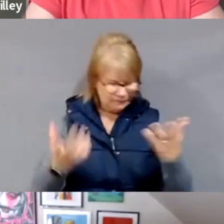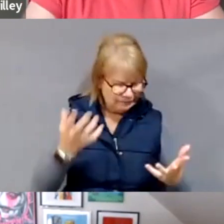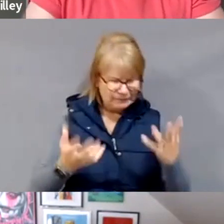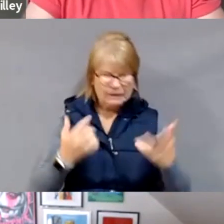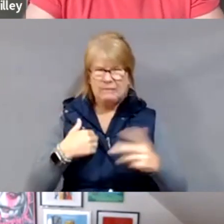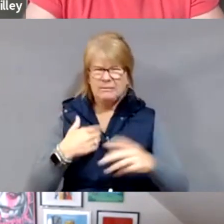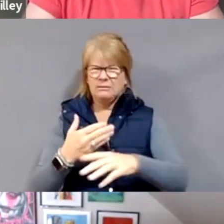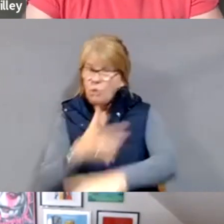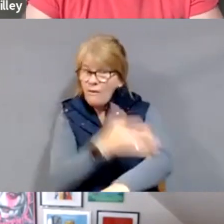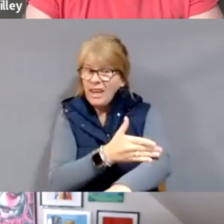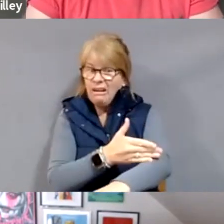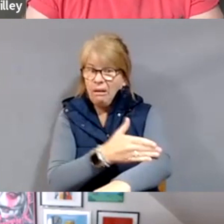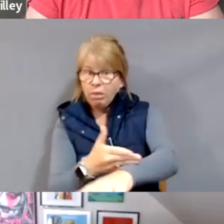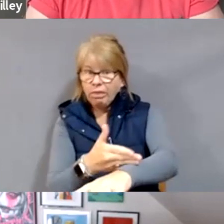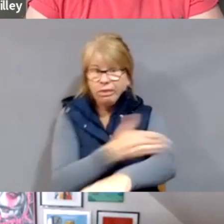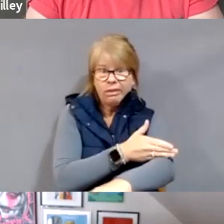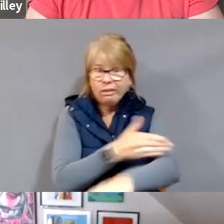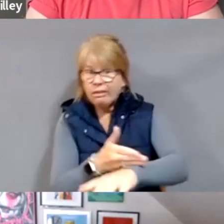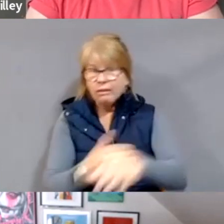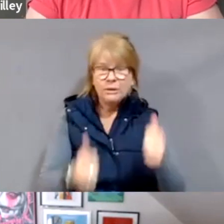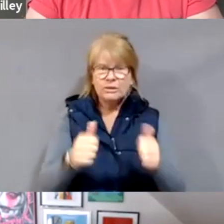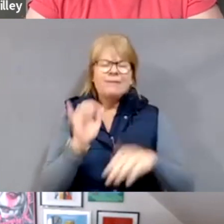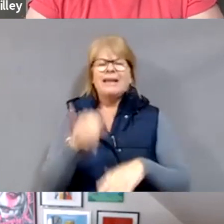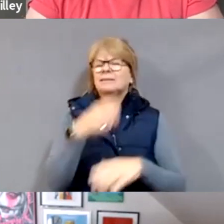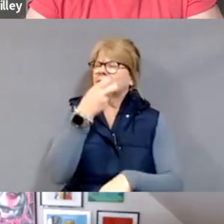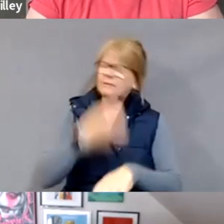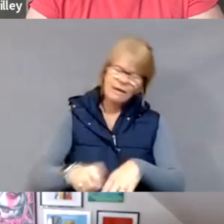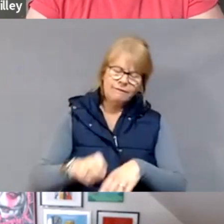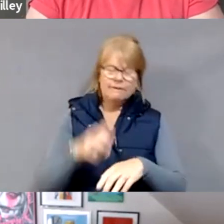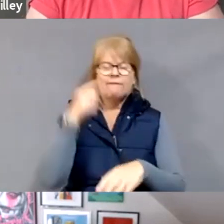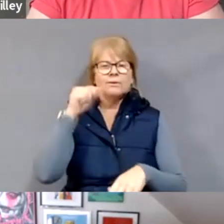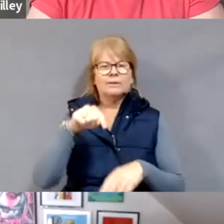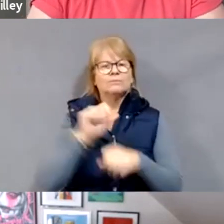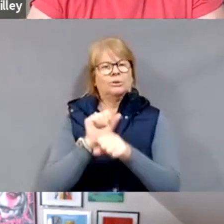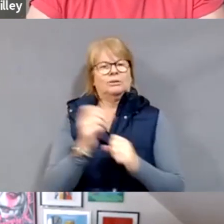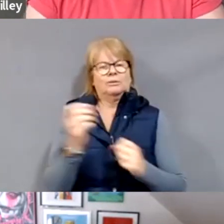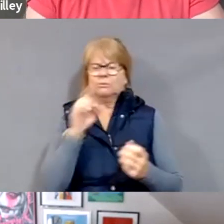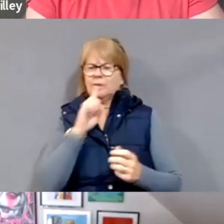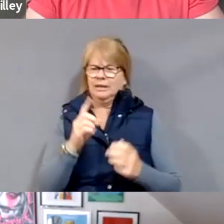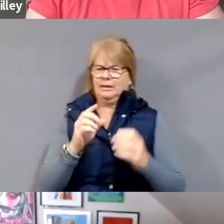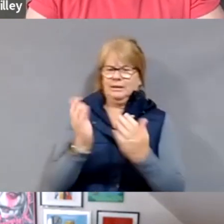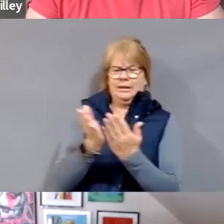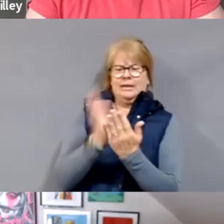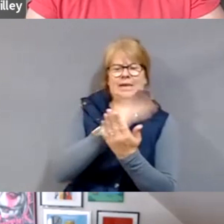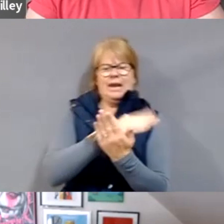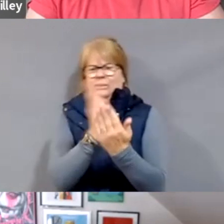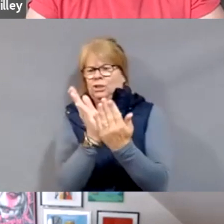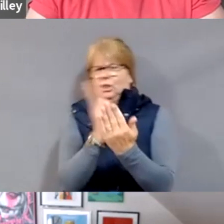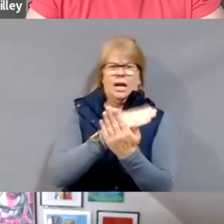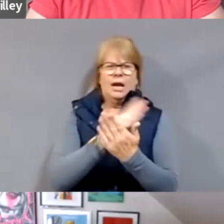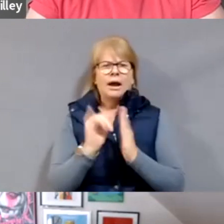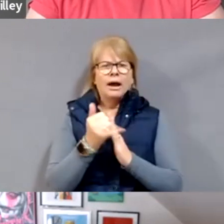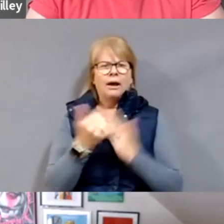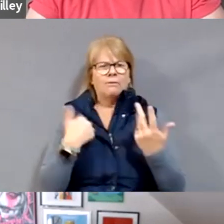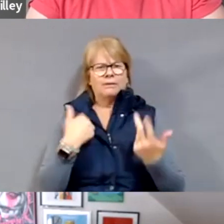issue in our work that's really tough to overcome. So do people have questions? And if you want to put